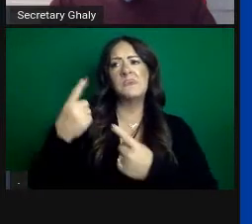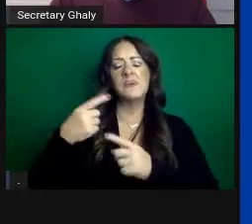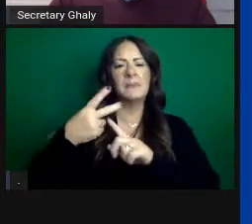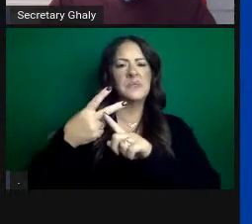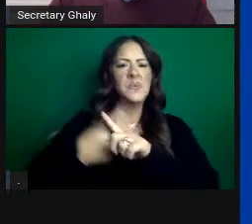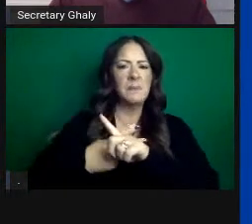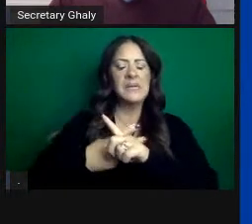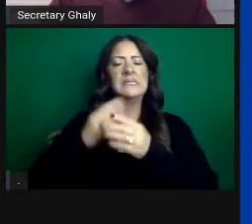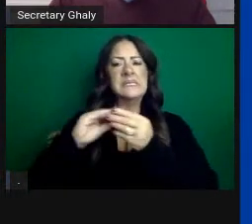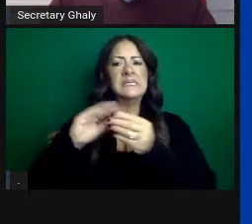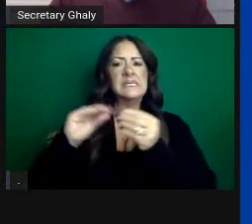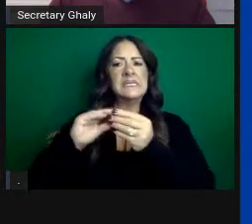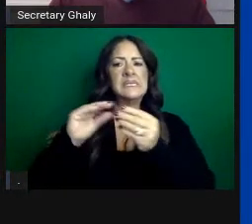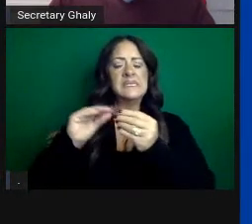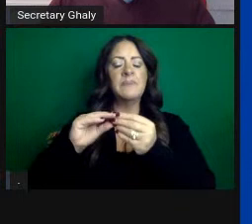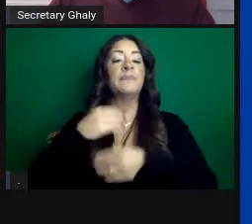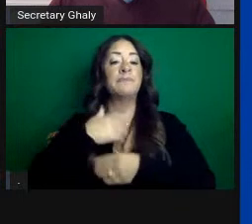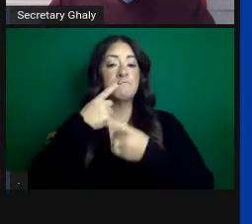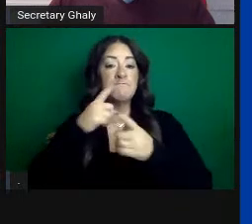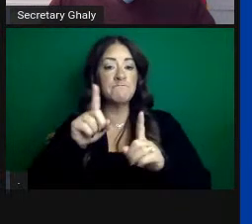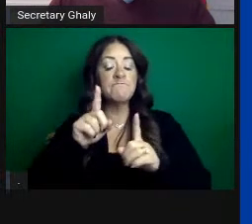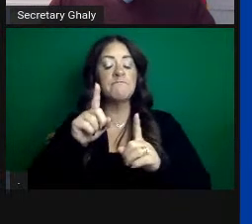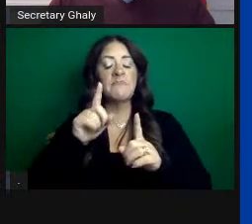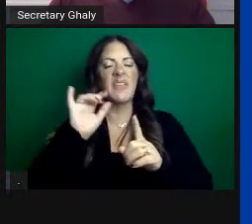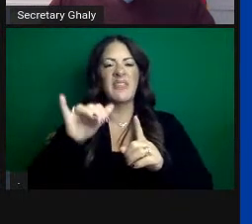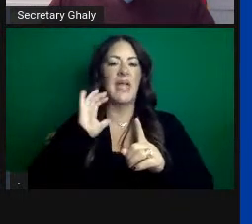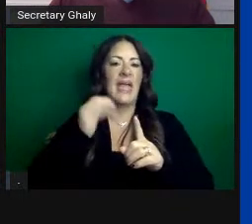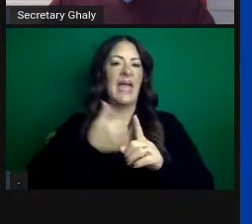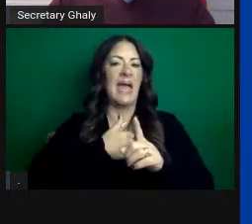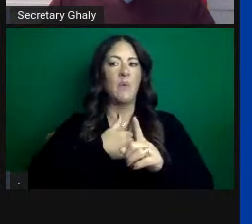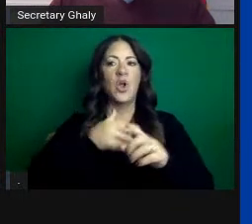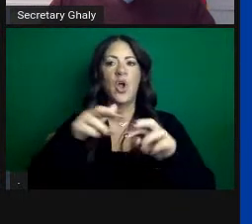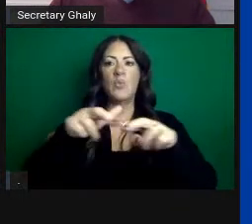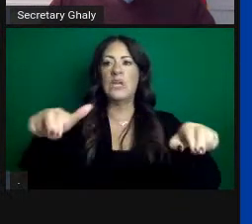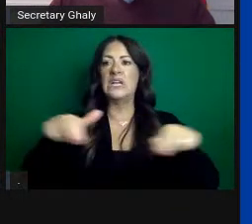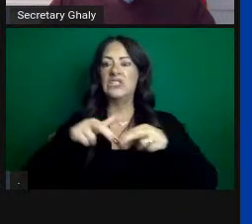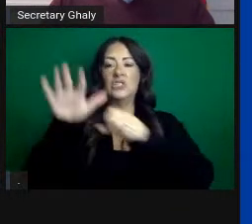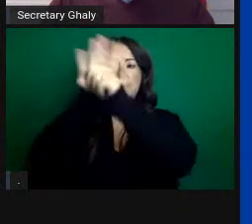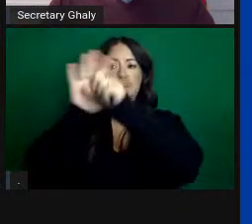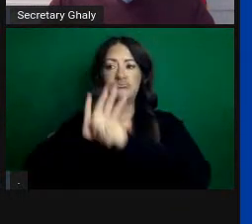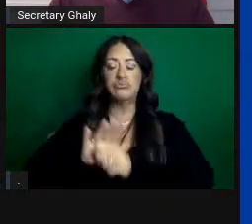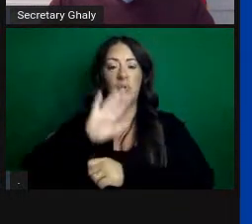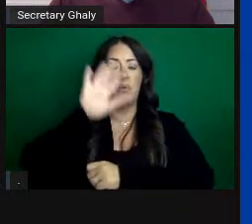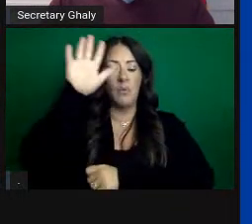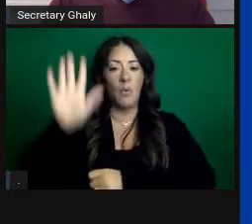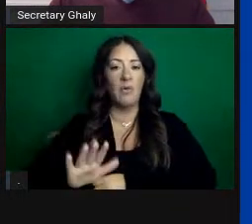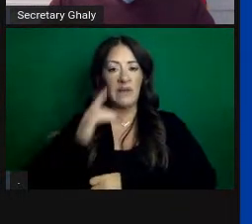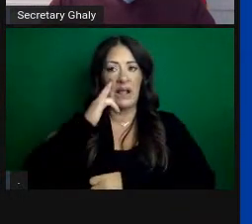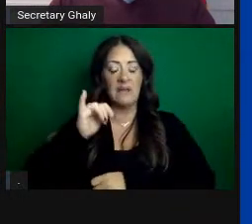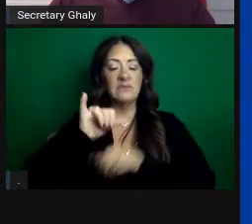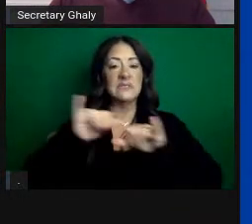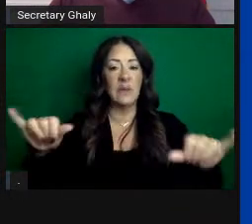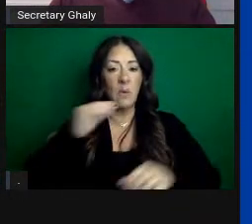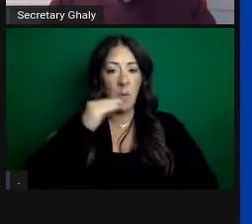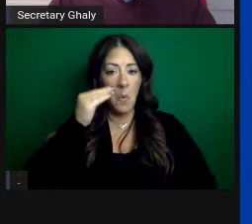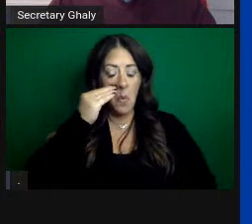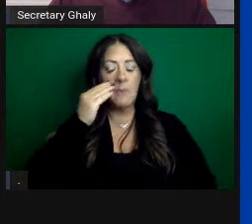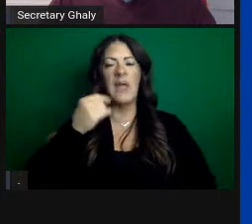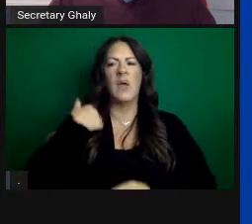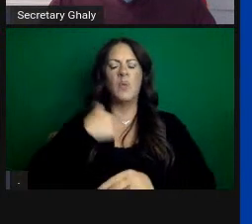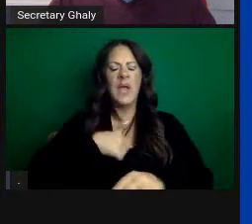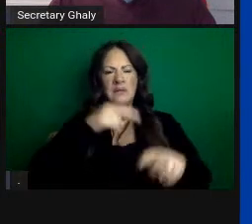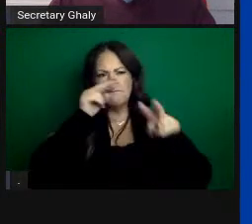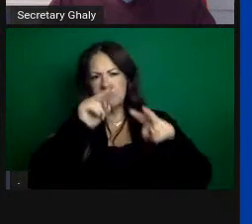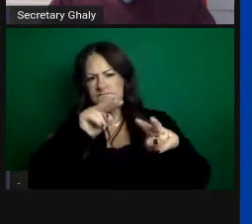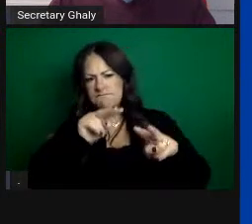months. We announced our regional stay-at-home order back in early December and been tracking this information throughout. So